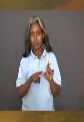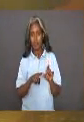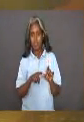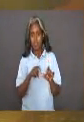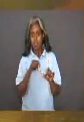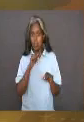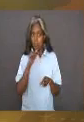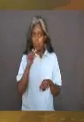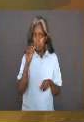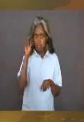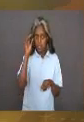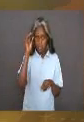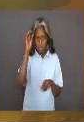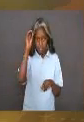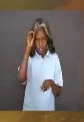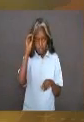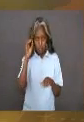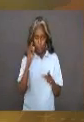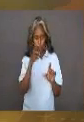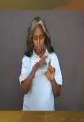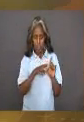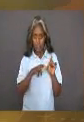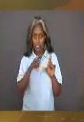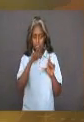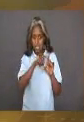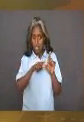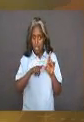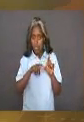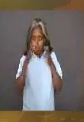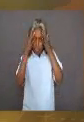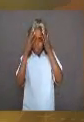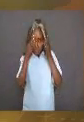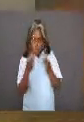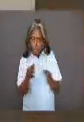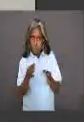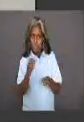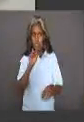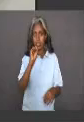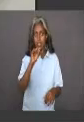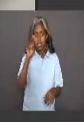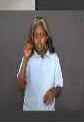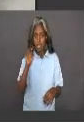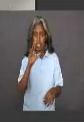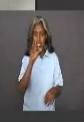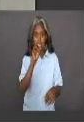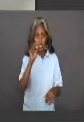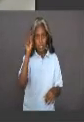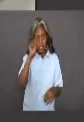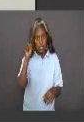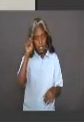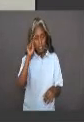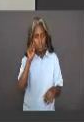Knowing the degrees of our reference angle, we can determine that sine 30 degrees